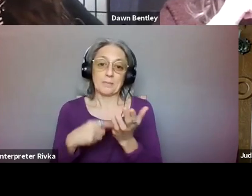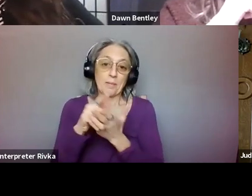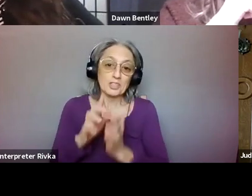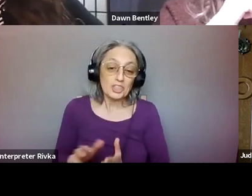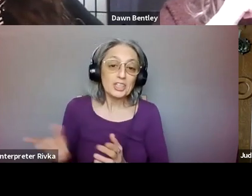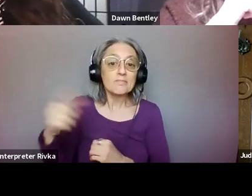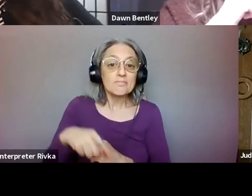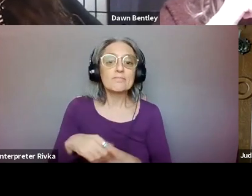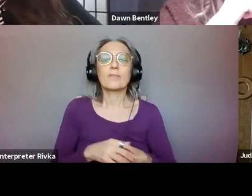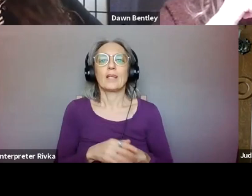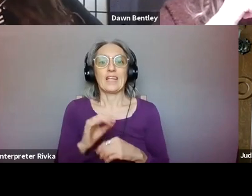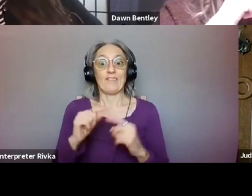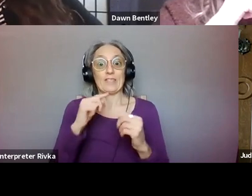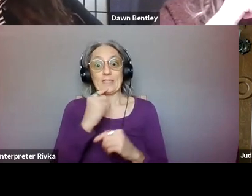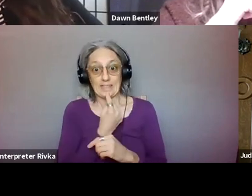appoint someone